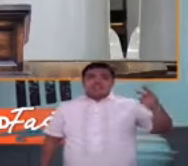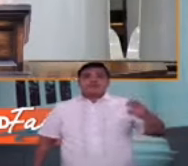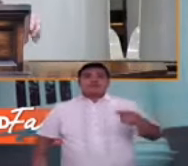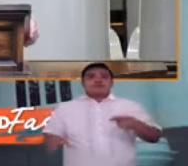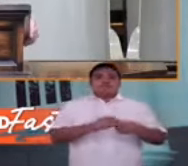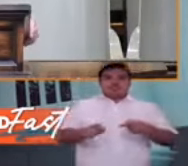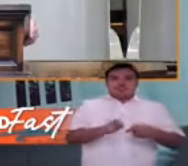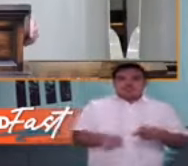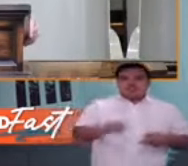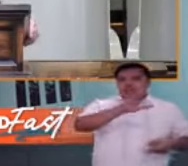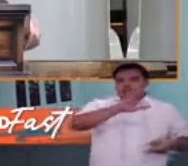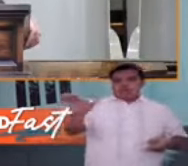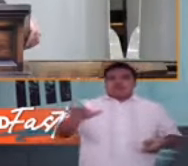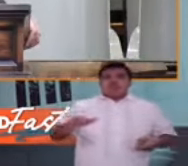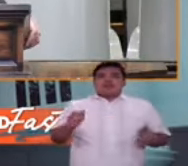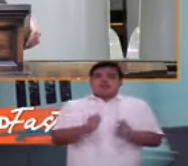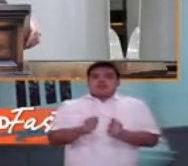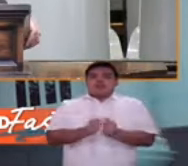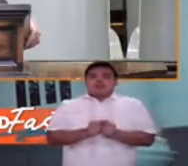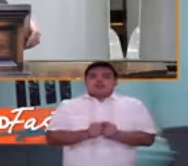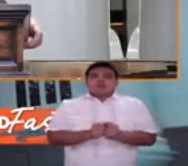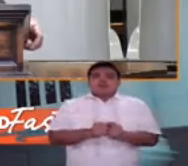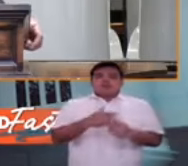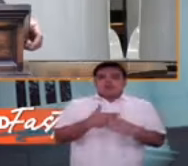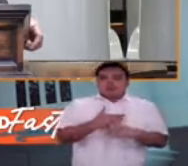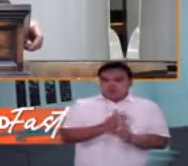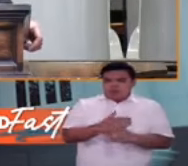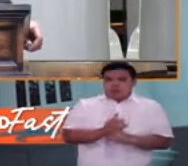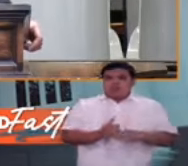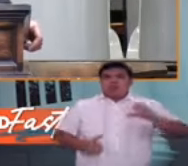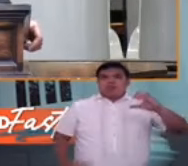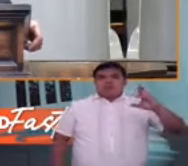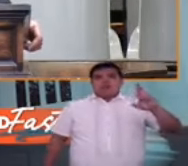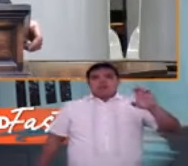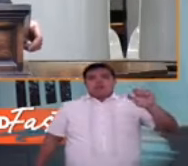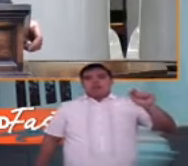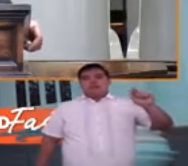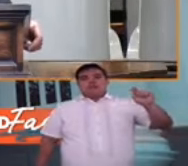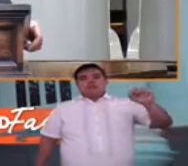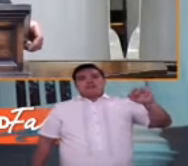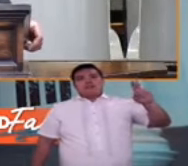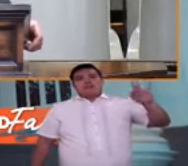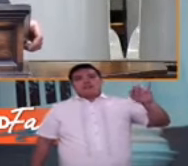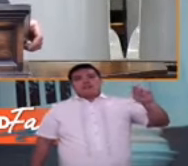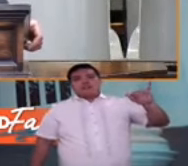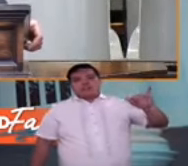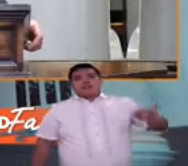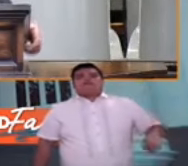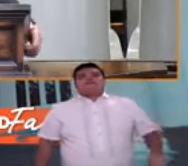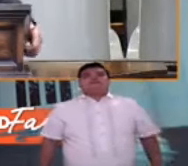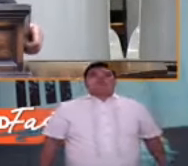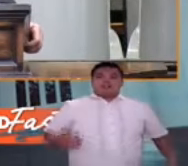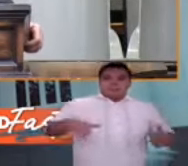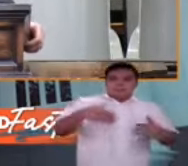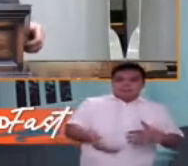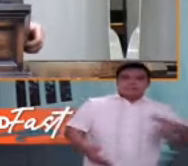train your children with creativity. Thirdly, we find in